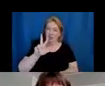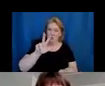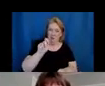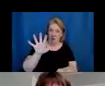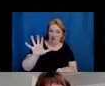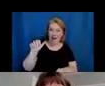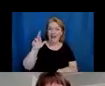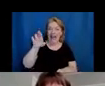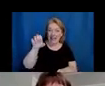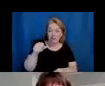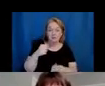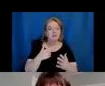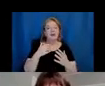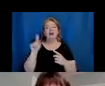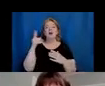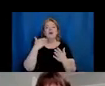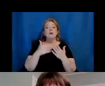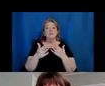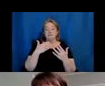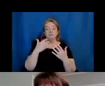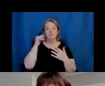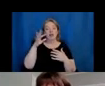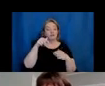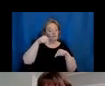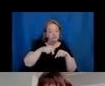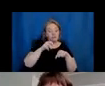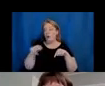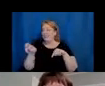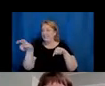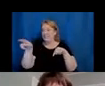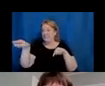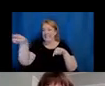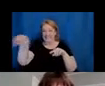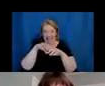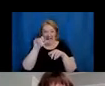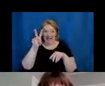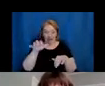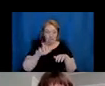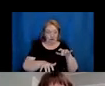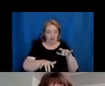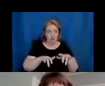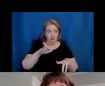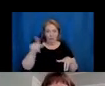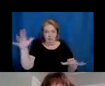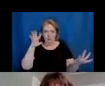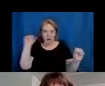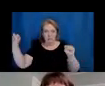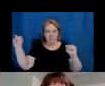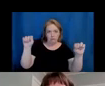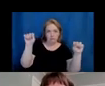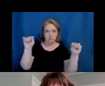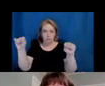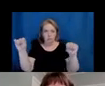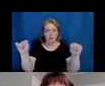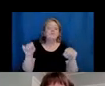actually hear the music of the organ throughout. Leaving the cave systems, we'll hop back in the car and continue toward